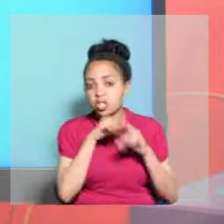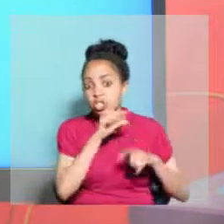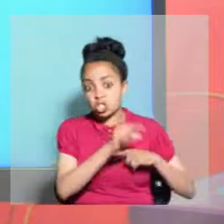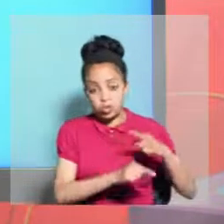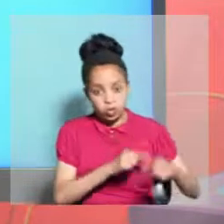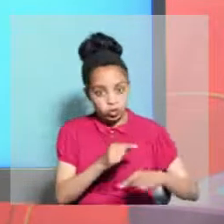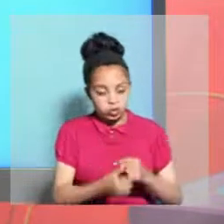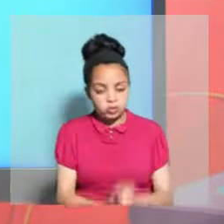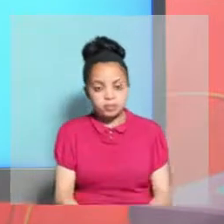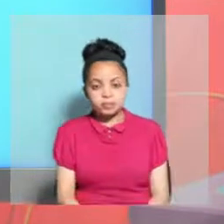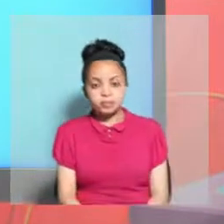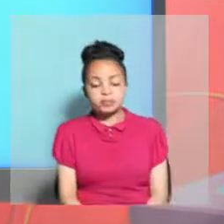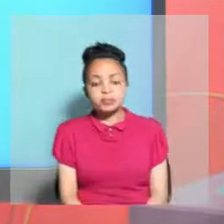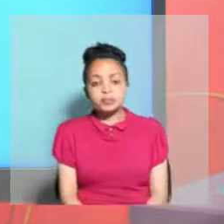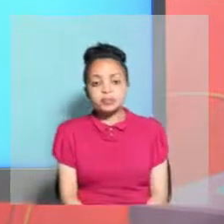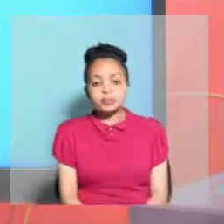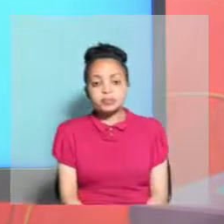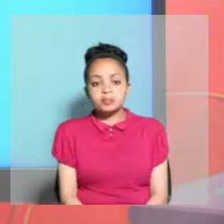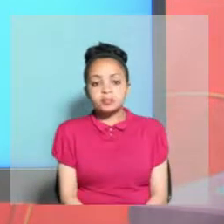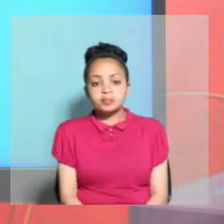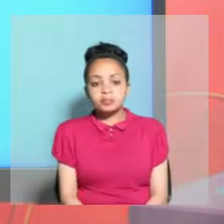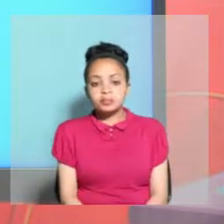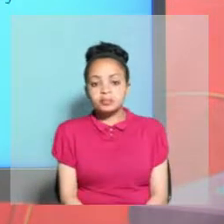generation. Student,